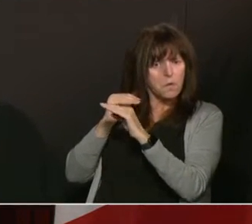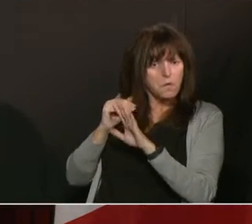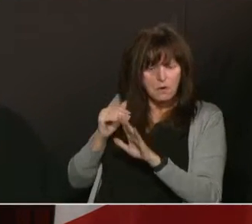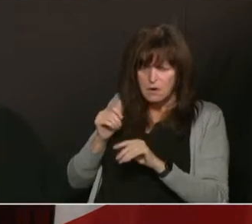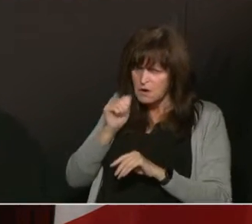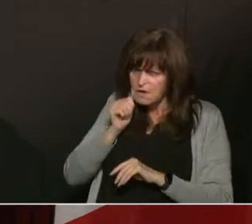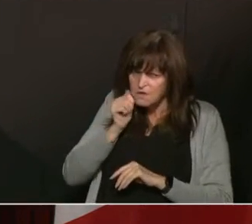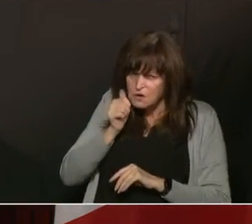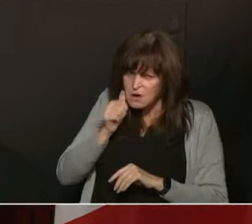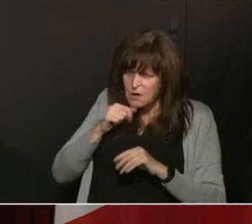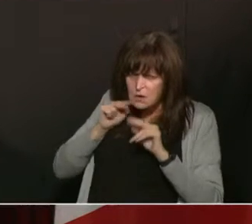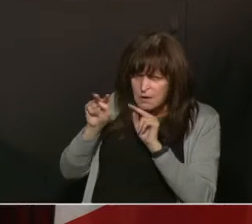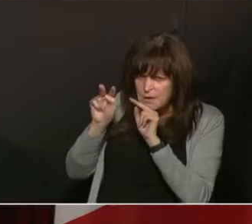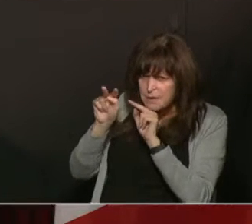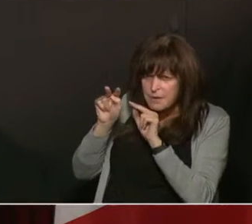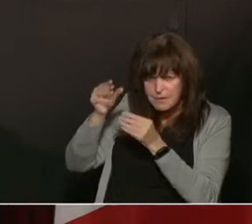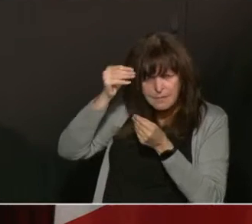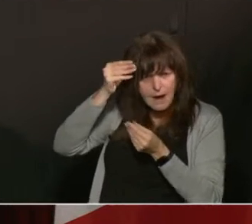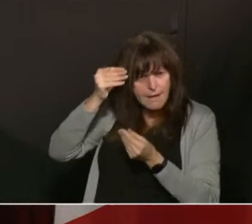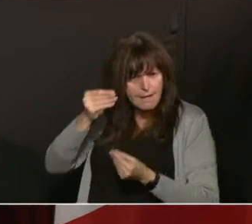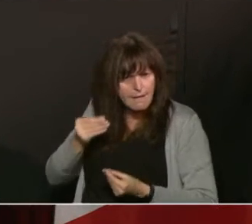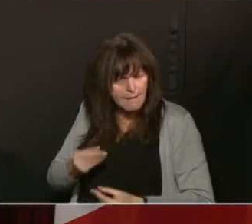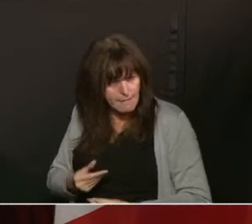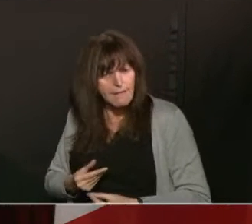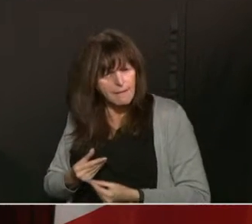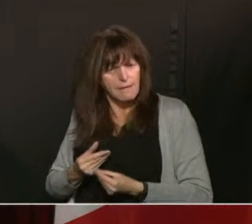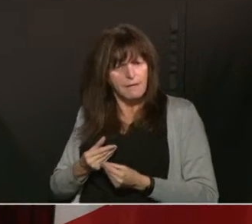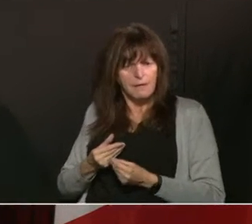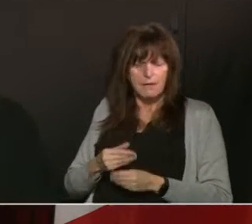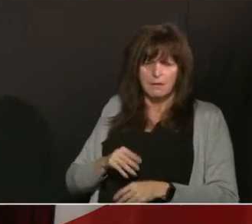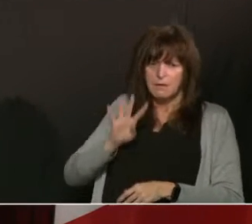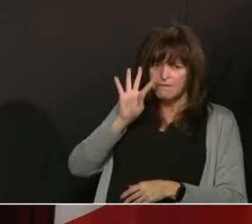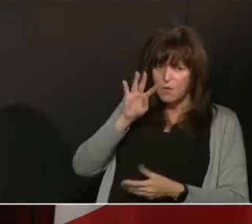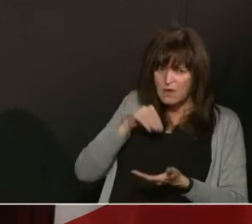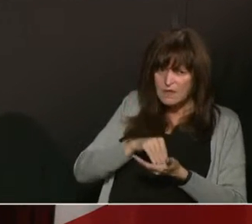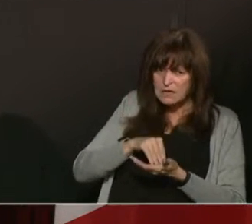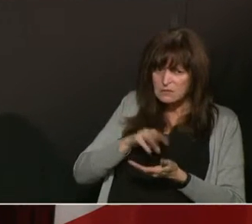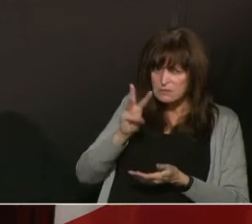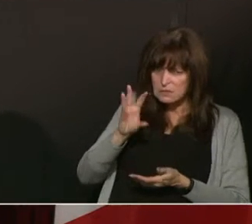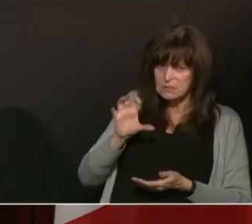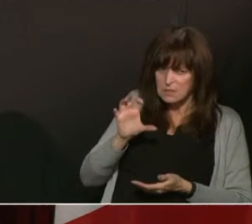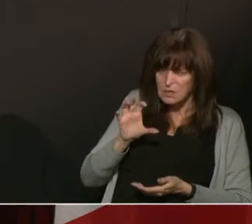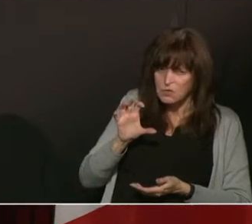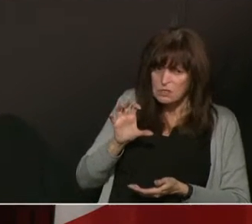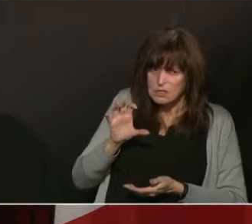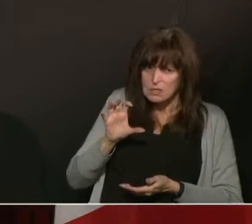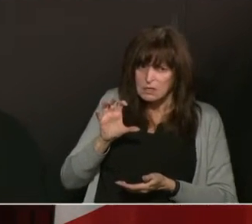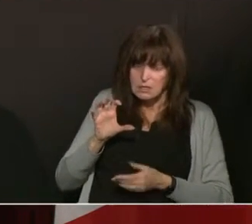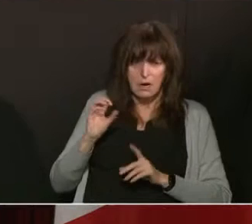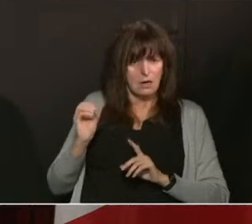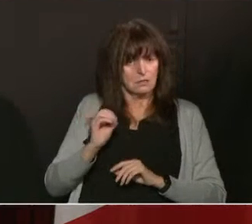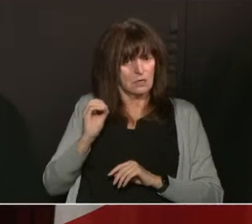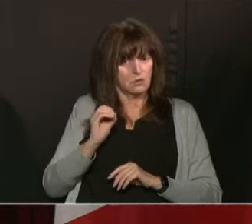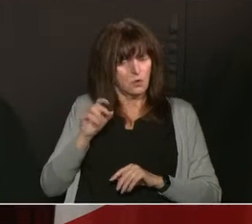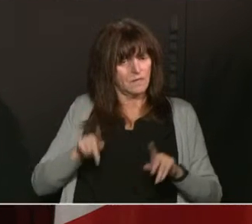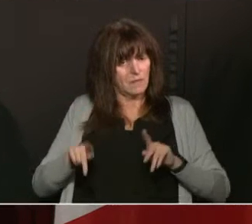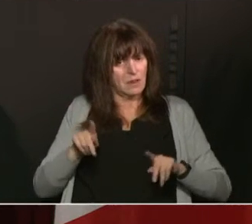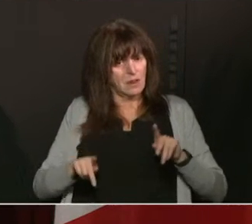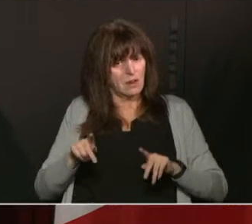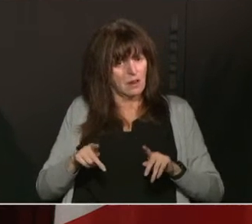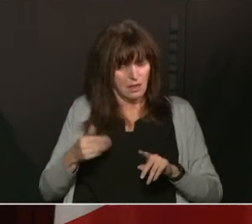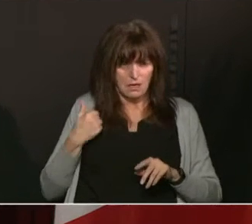the 4,600 Ontarians that have been confirmed to have Omicron through the S gene target